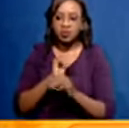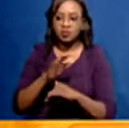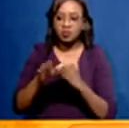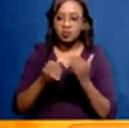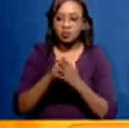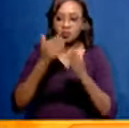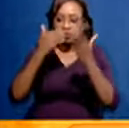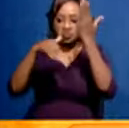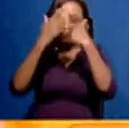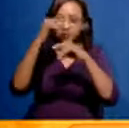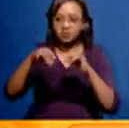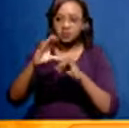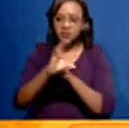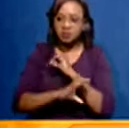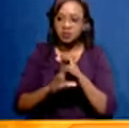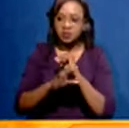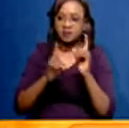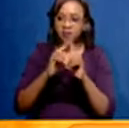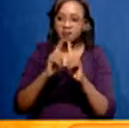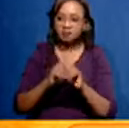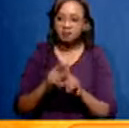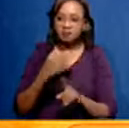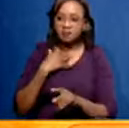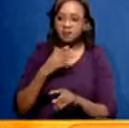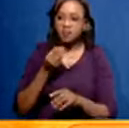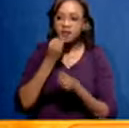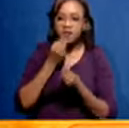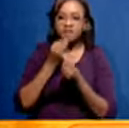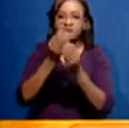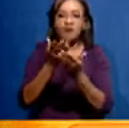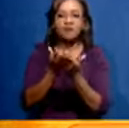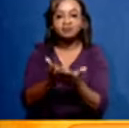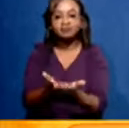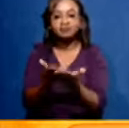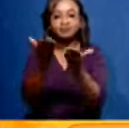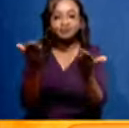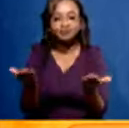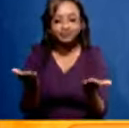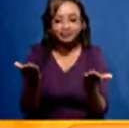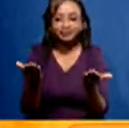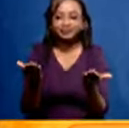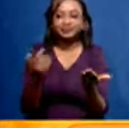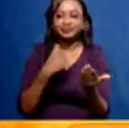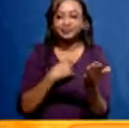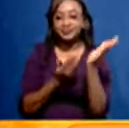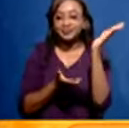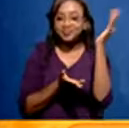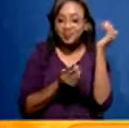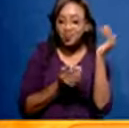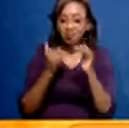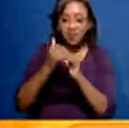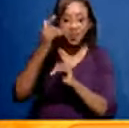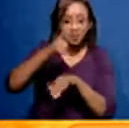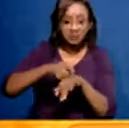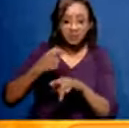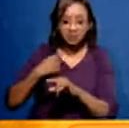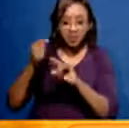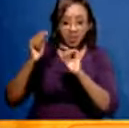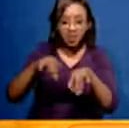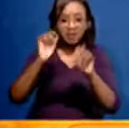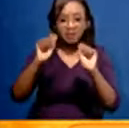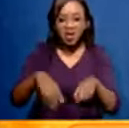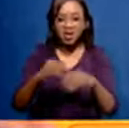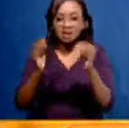in Kenya. In fact, Jeff, what I would like to offer here on the show, I would hope next time when I'm here, I will be able to meet